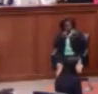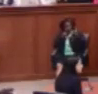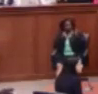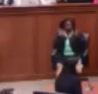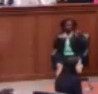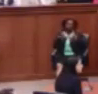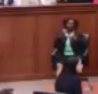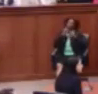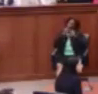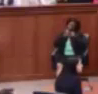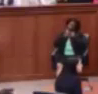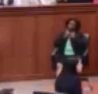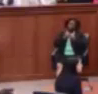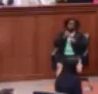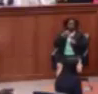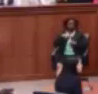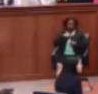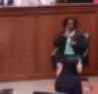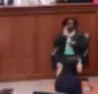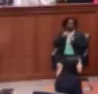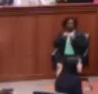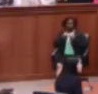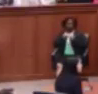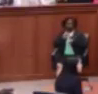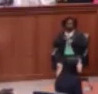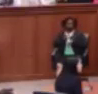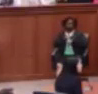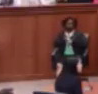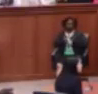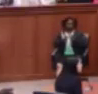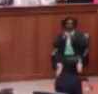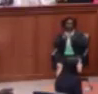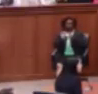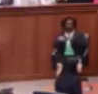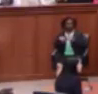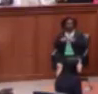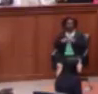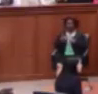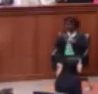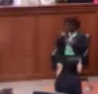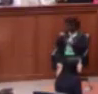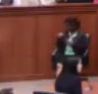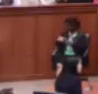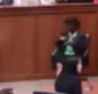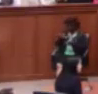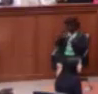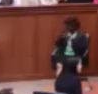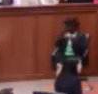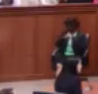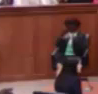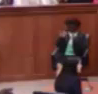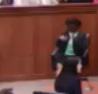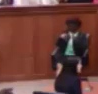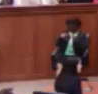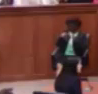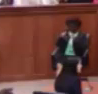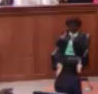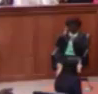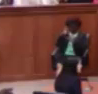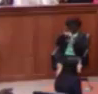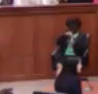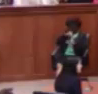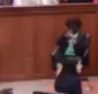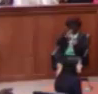So we will continue to implement some of these. And you are addressing that in all the areas, is what I wanted to